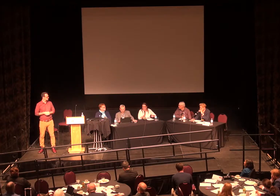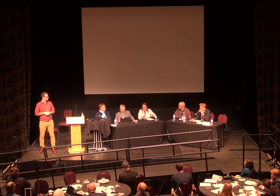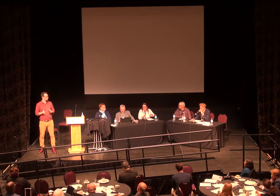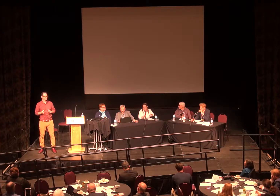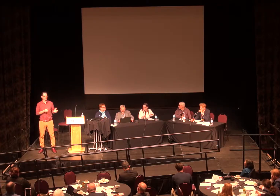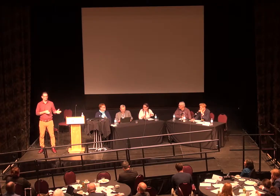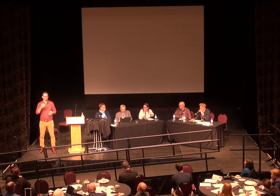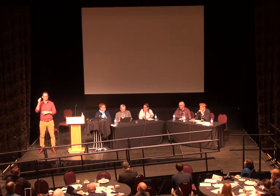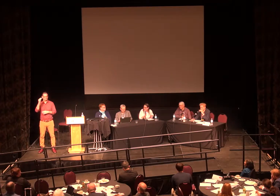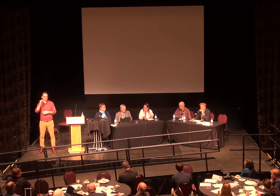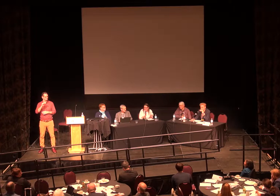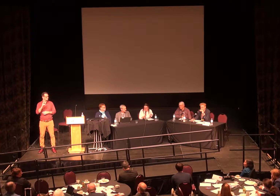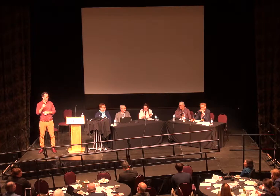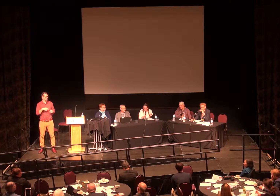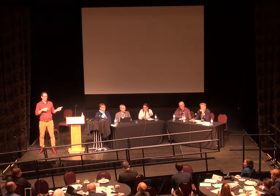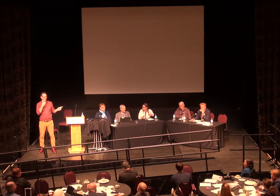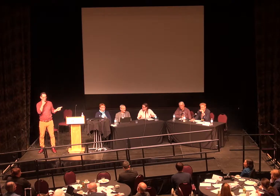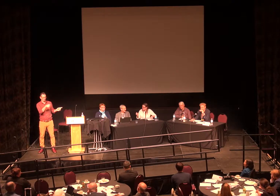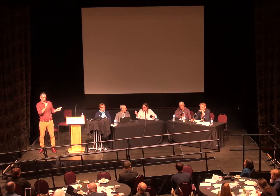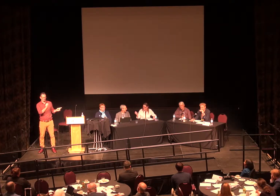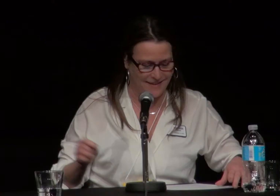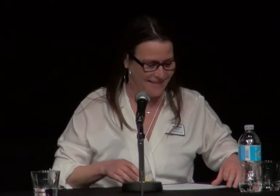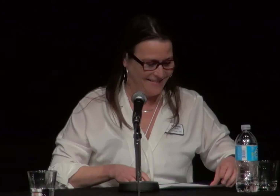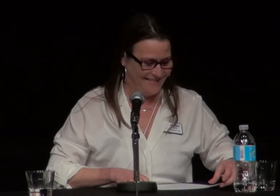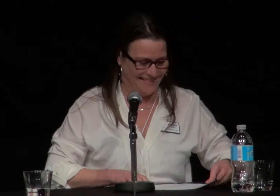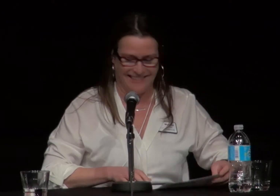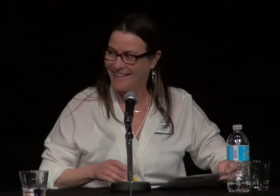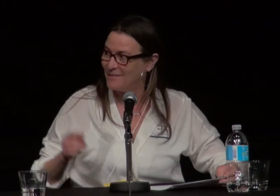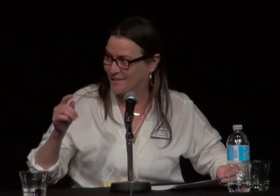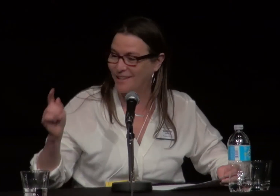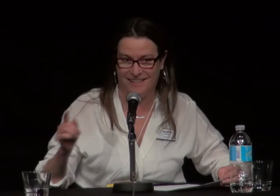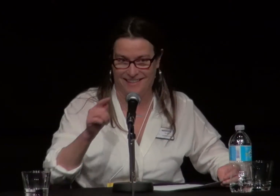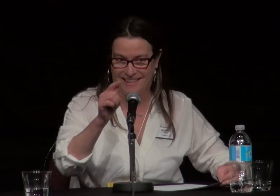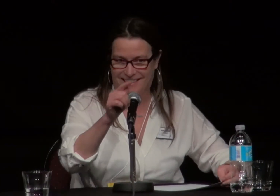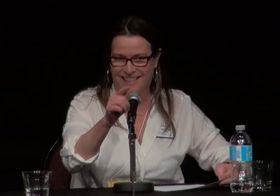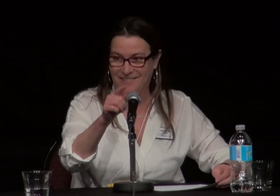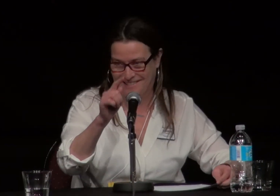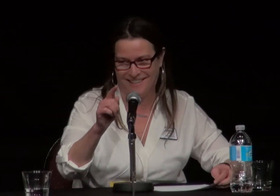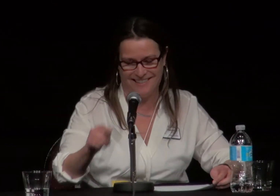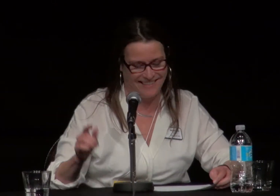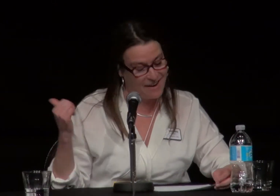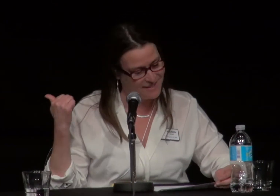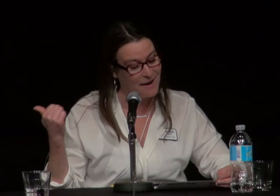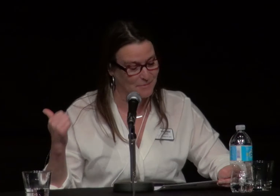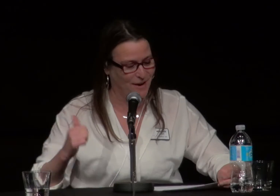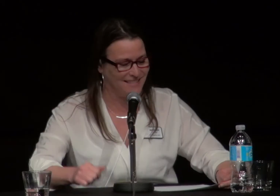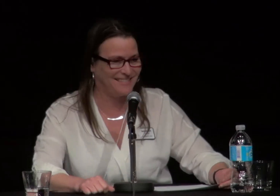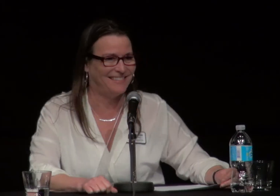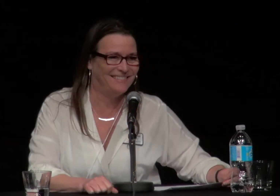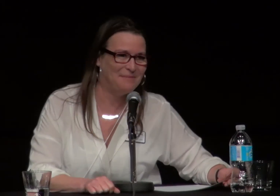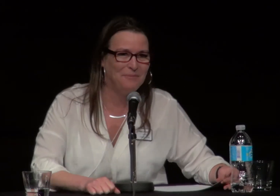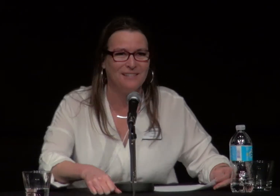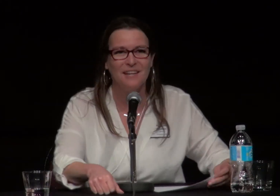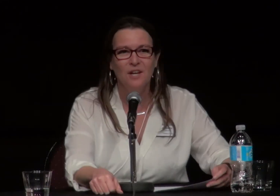I saw him reach for the sign. Just under. That was good. 3 seconds. That was good. I'm